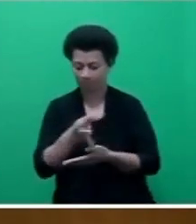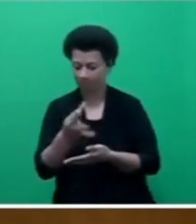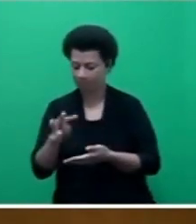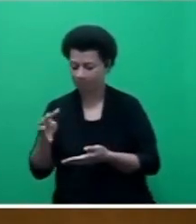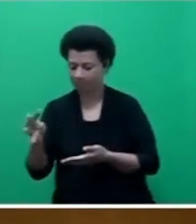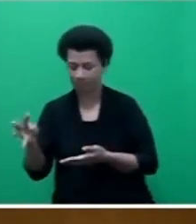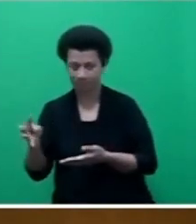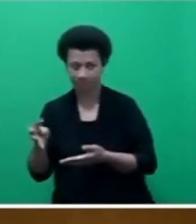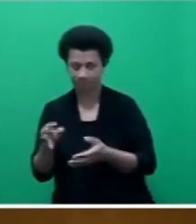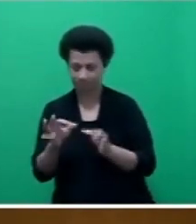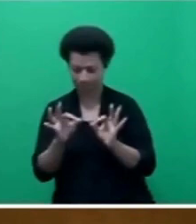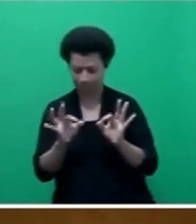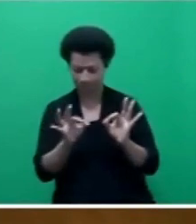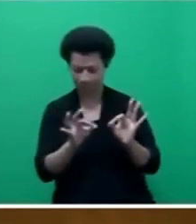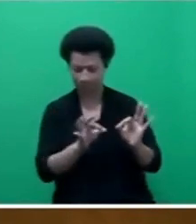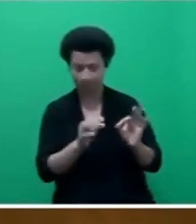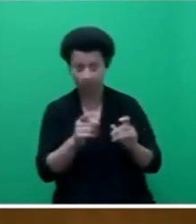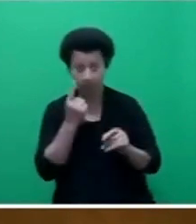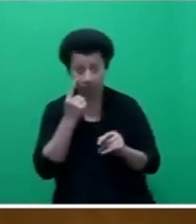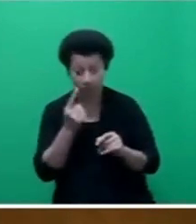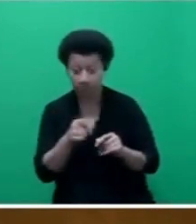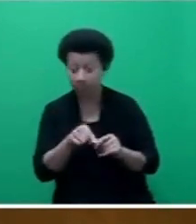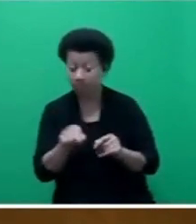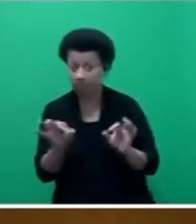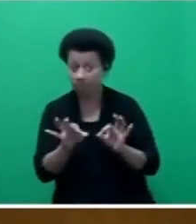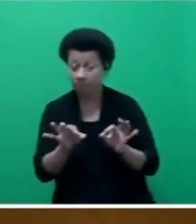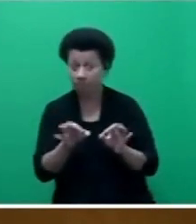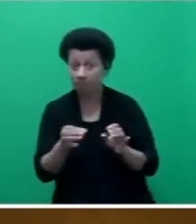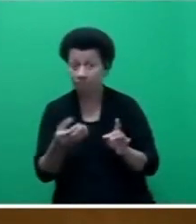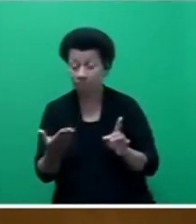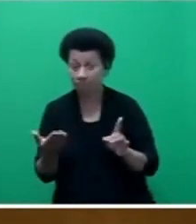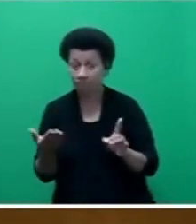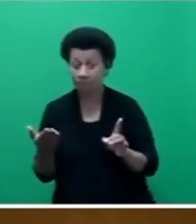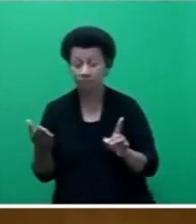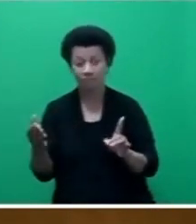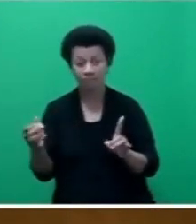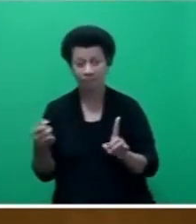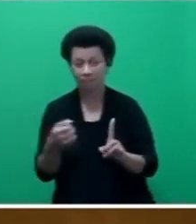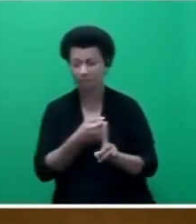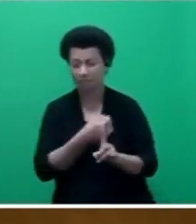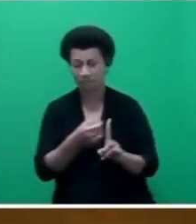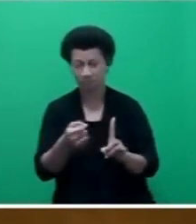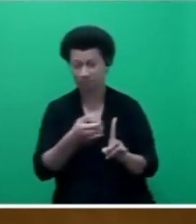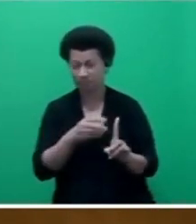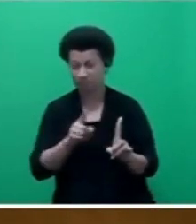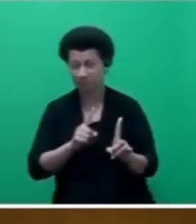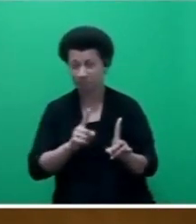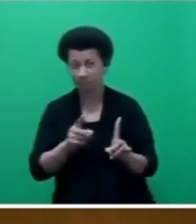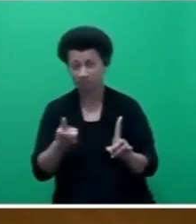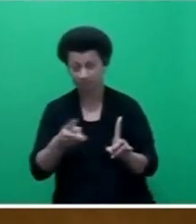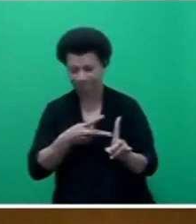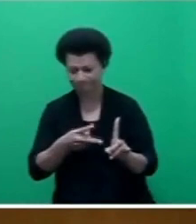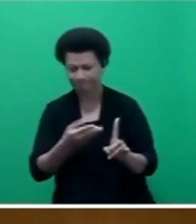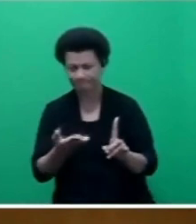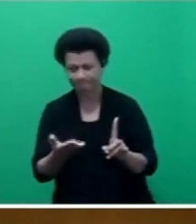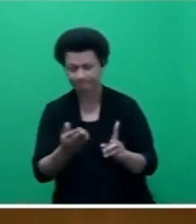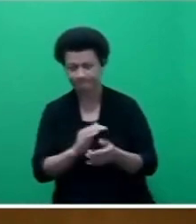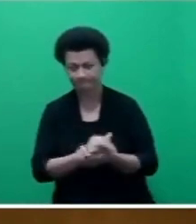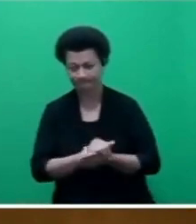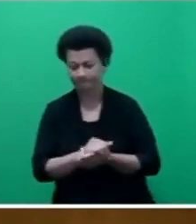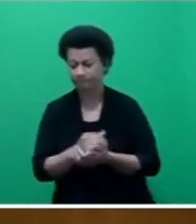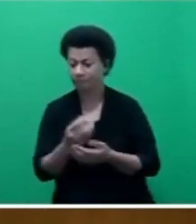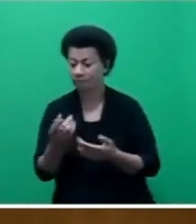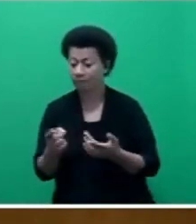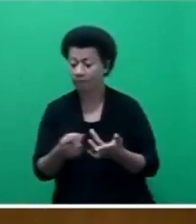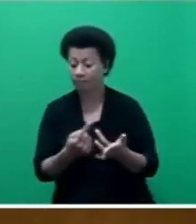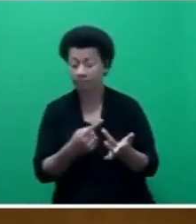Speaker, in place to ensure that there's no abuse of this authority and that each case is reviewed thoroughly before